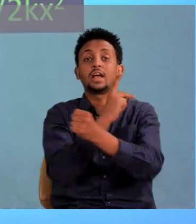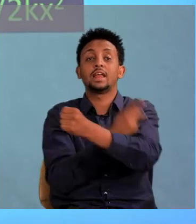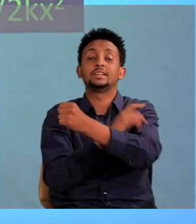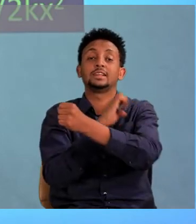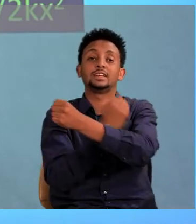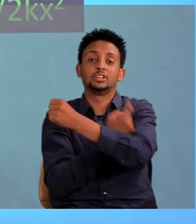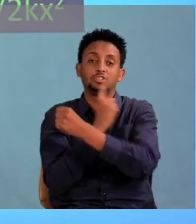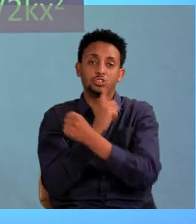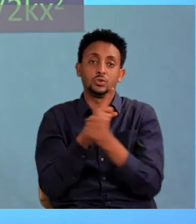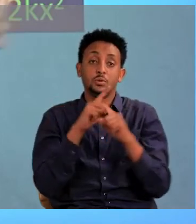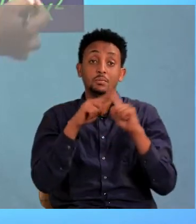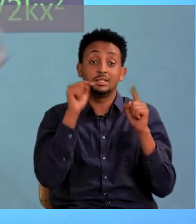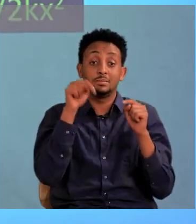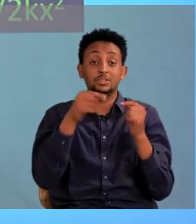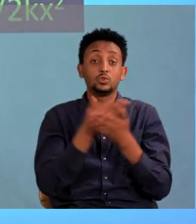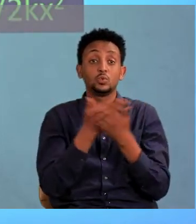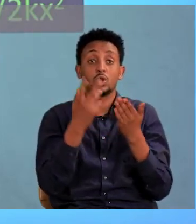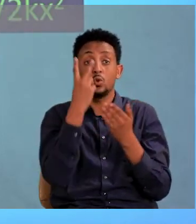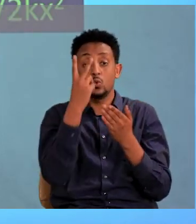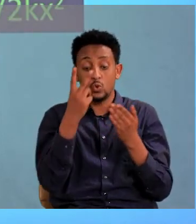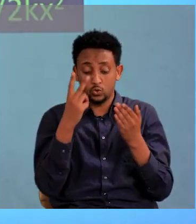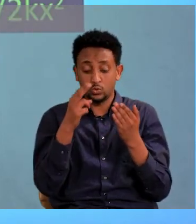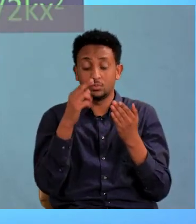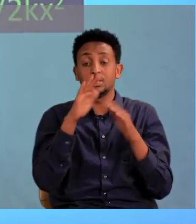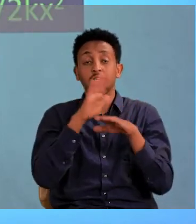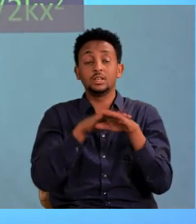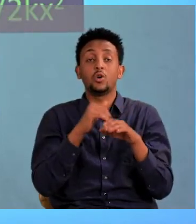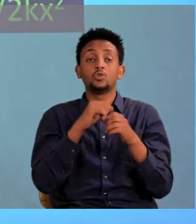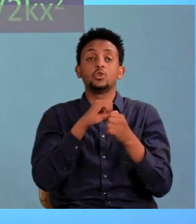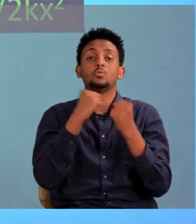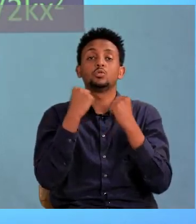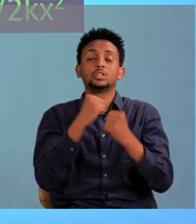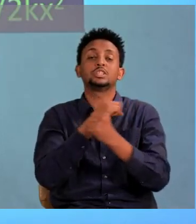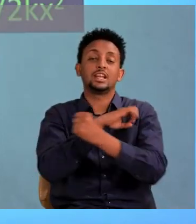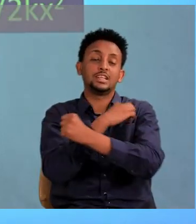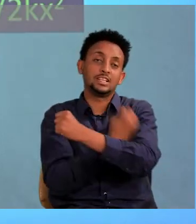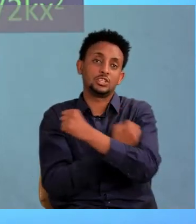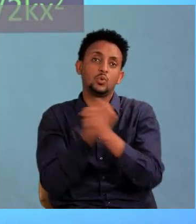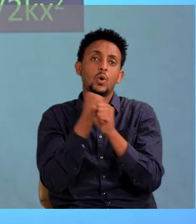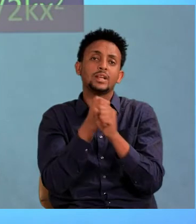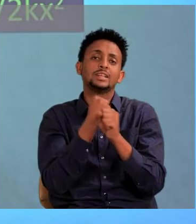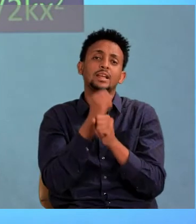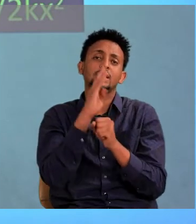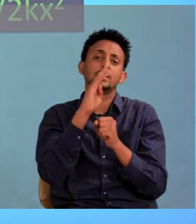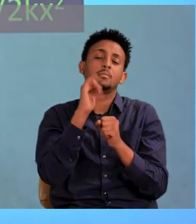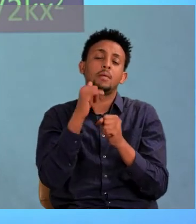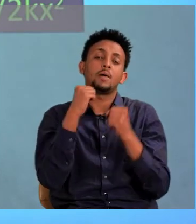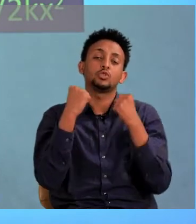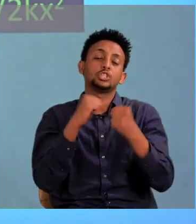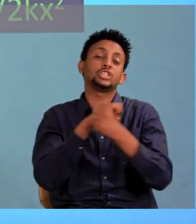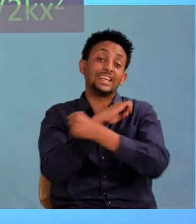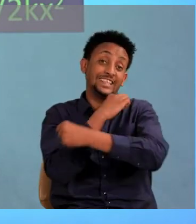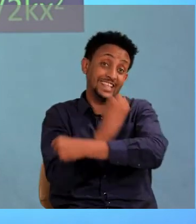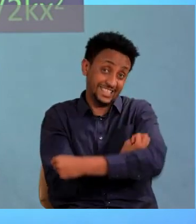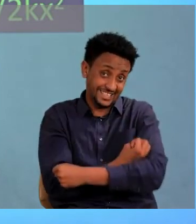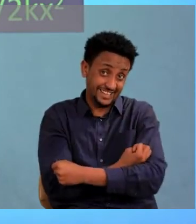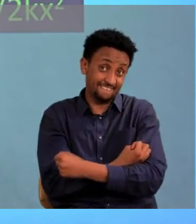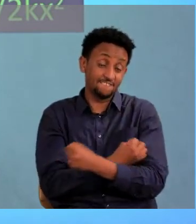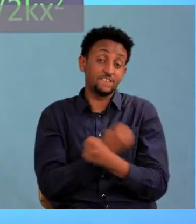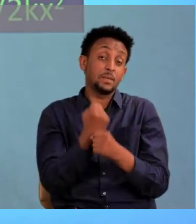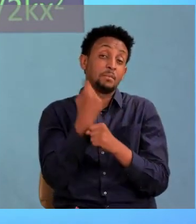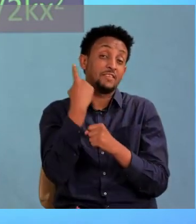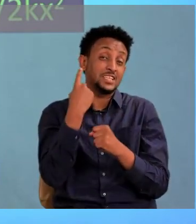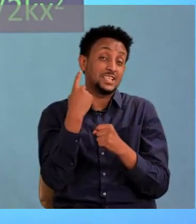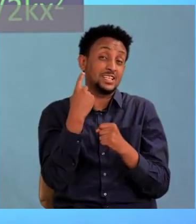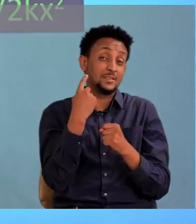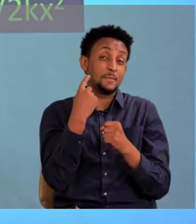energy. But in this case, these two are known to be the potential energy, work done by the potential energy. Previously,